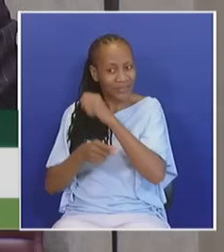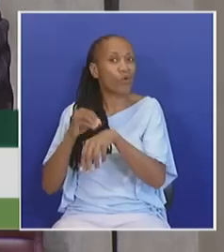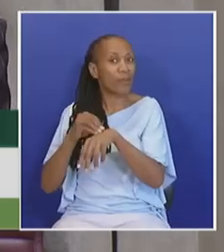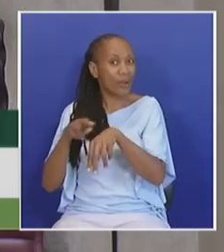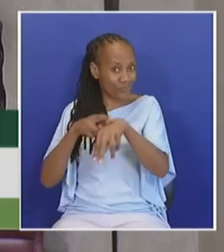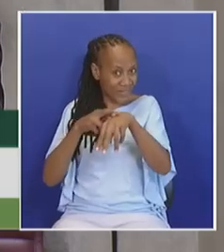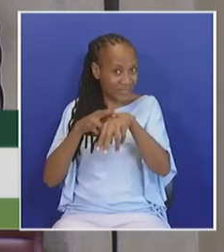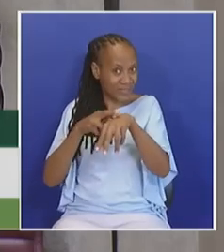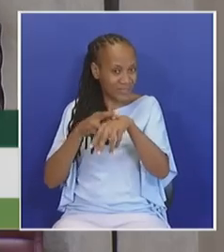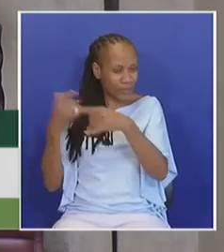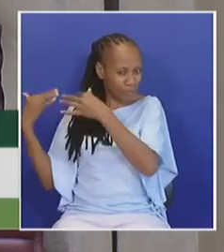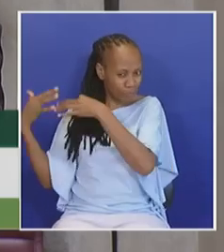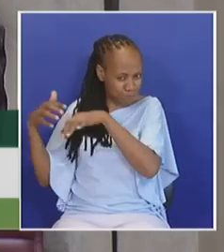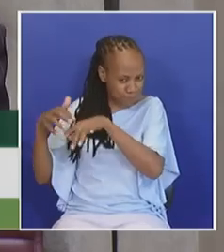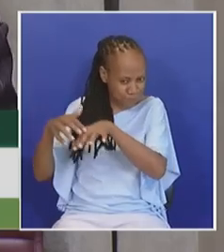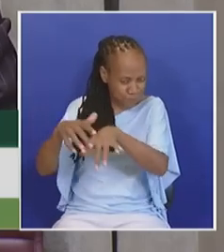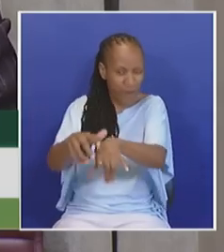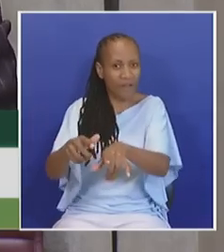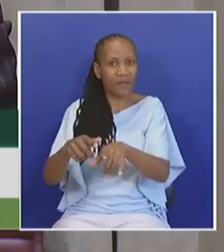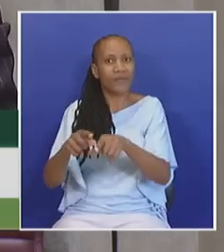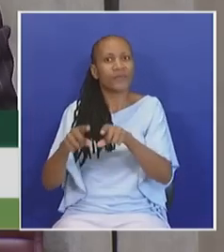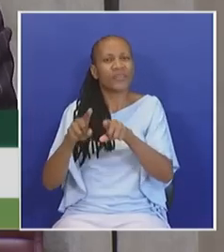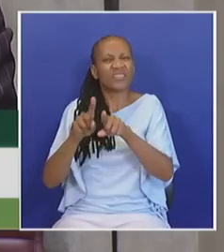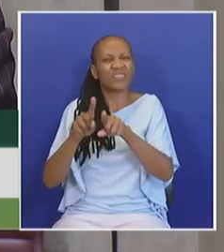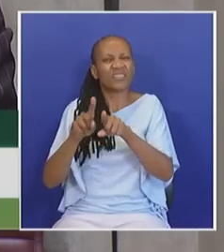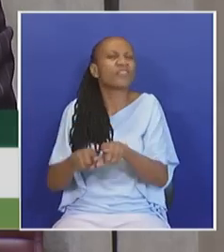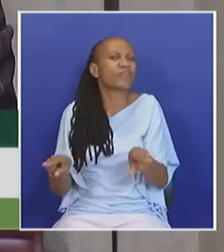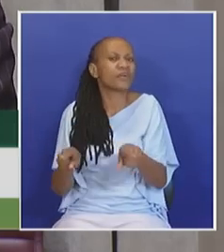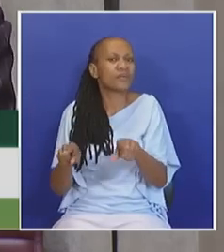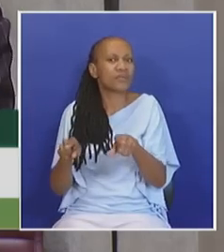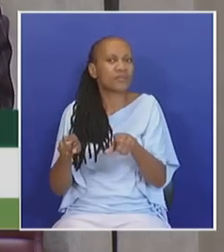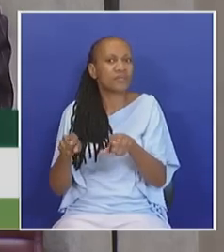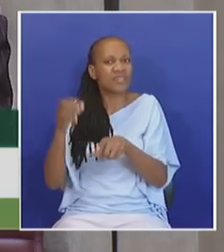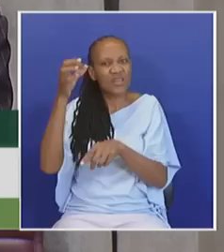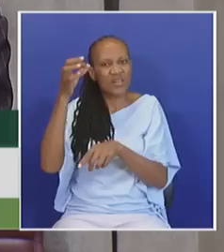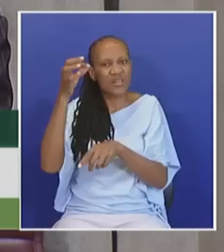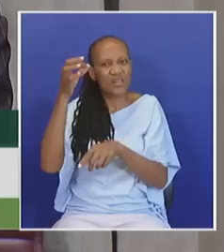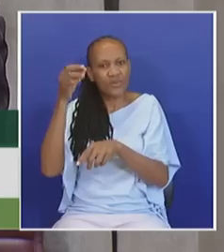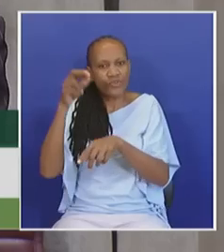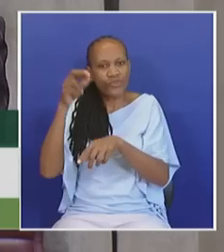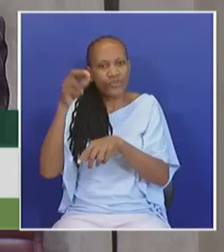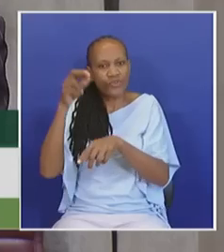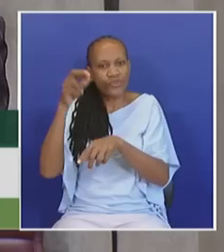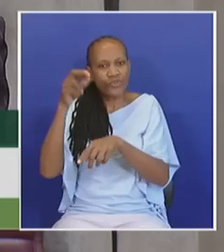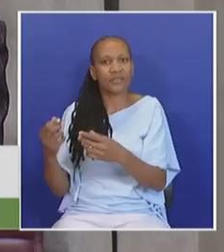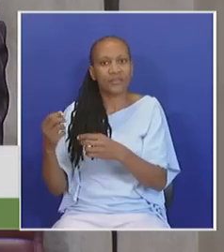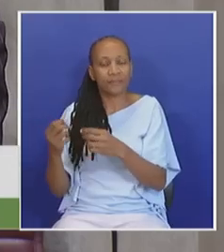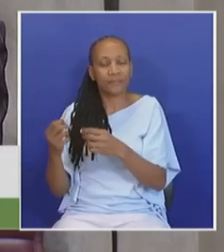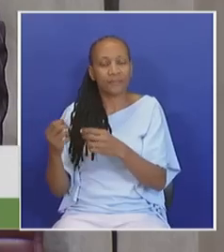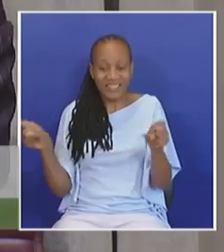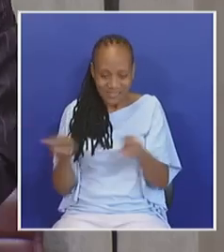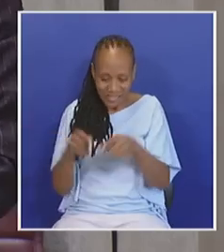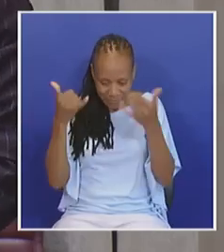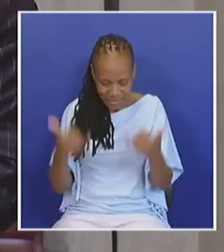had been spawned by the emergence and spread of capitalism as a global system. Even to this day, this